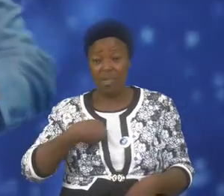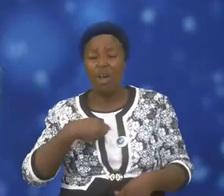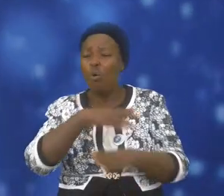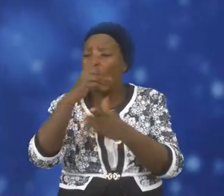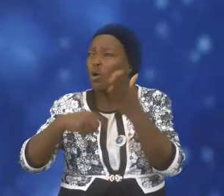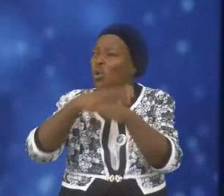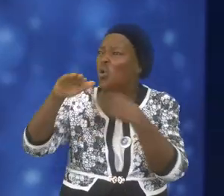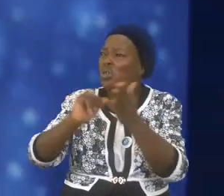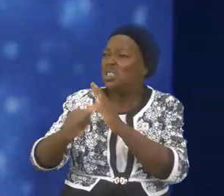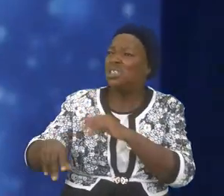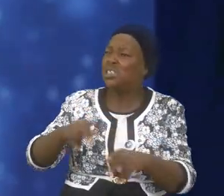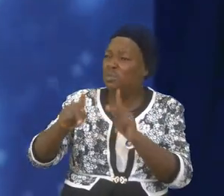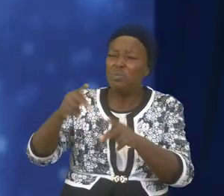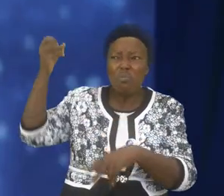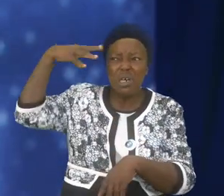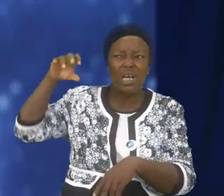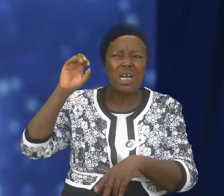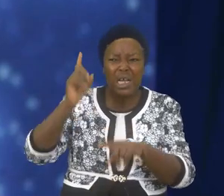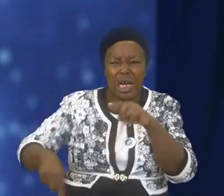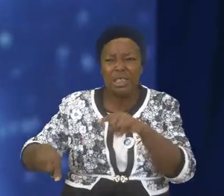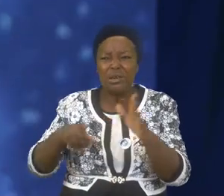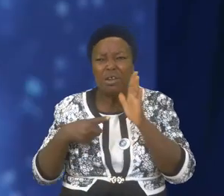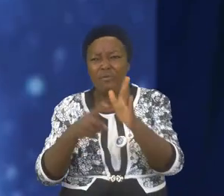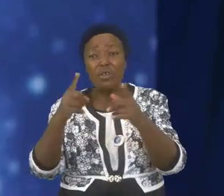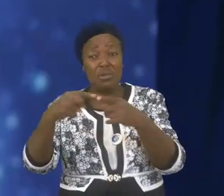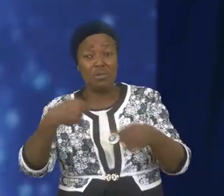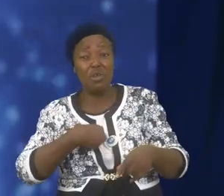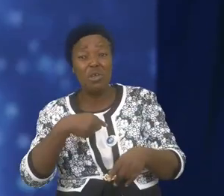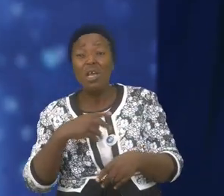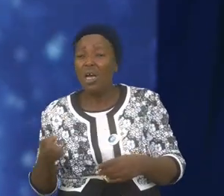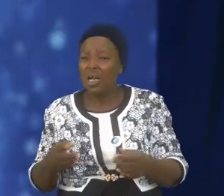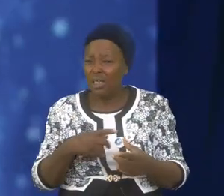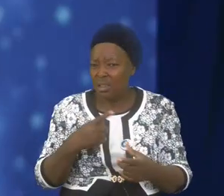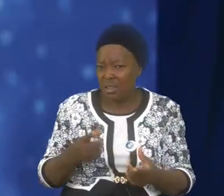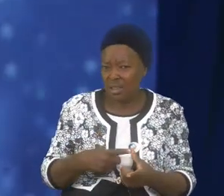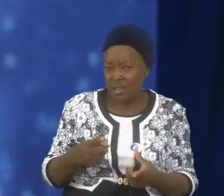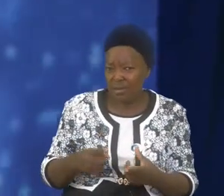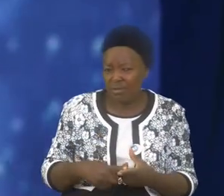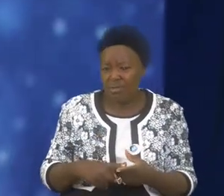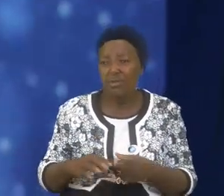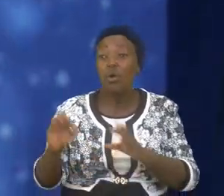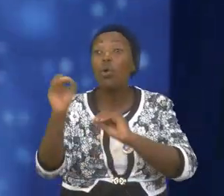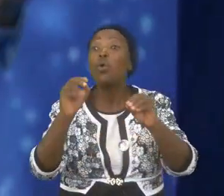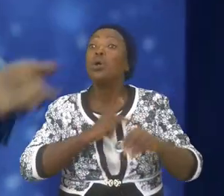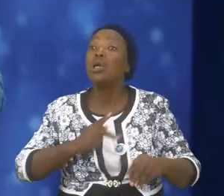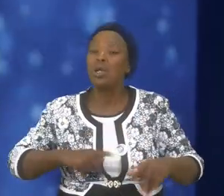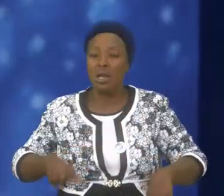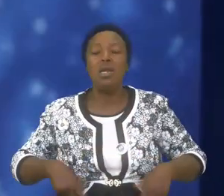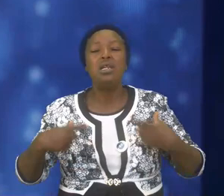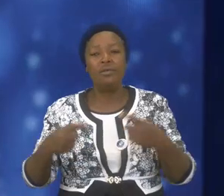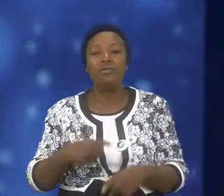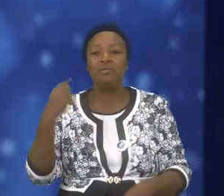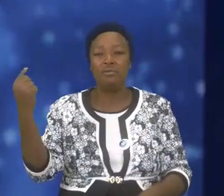reveal unto me? O king, live forever. That's what they always tell them. They don't live forever, but that's what they